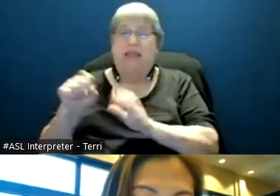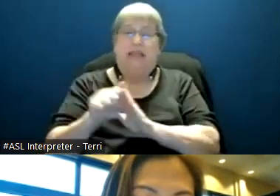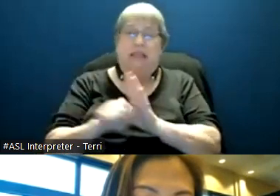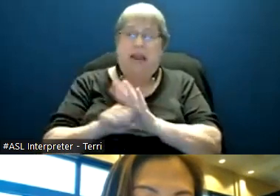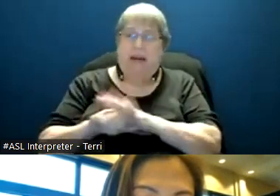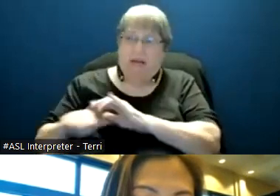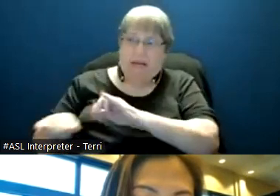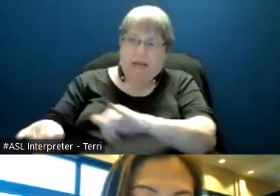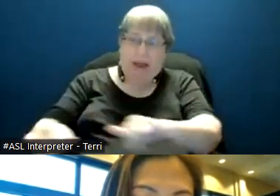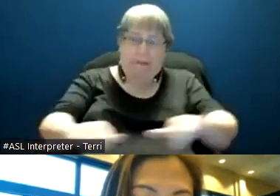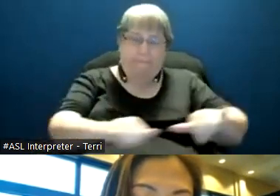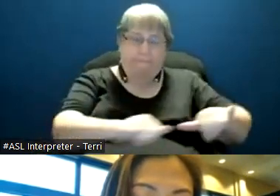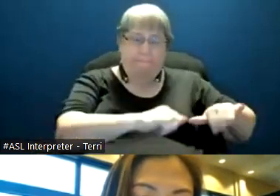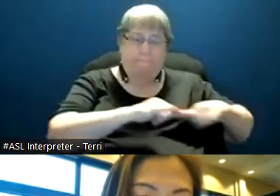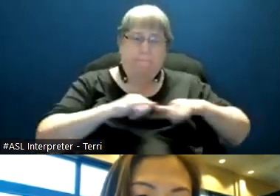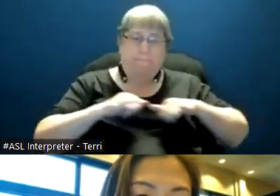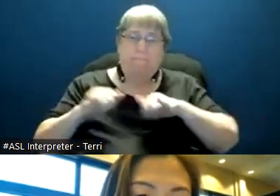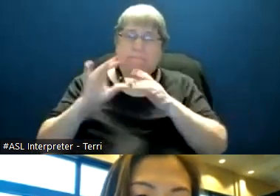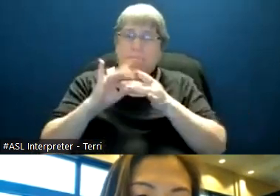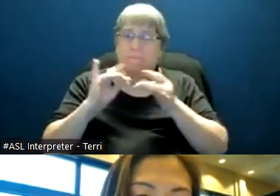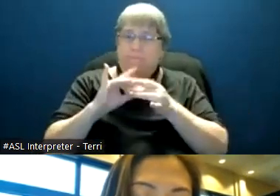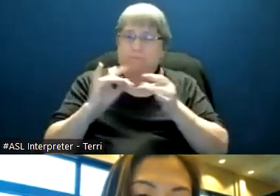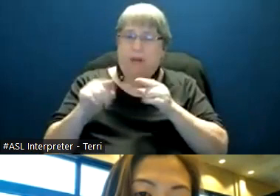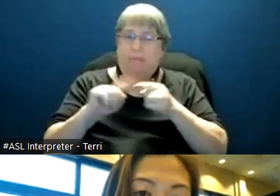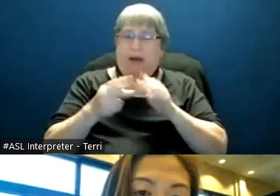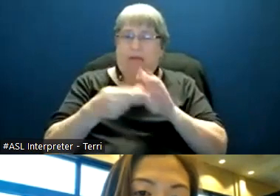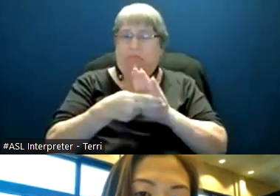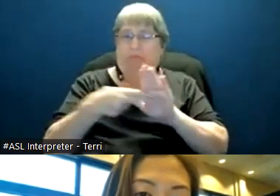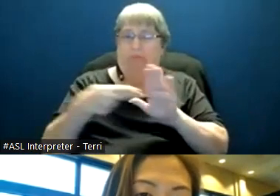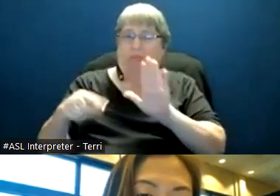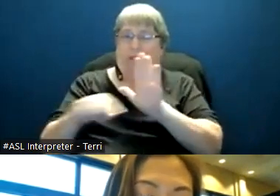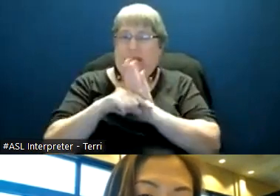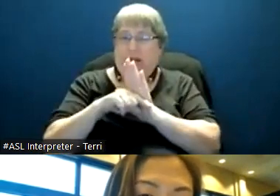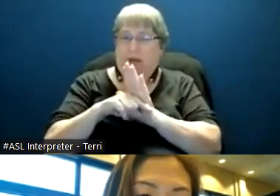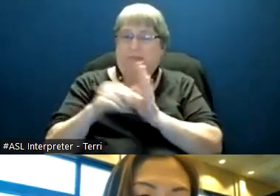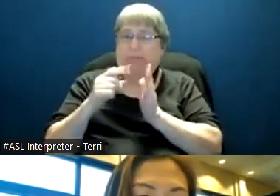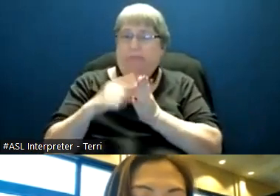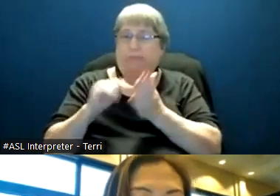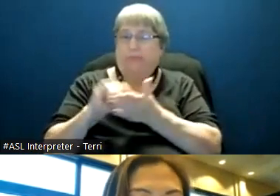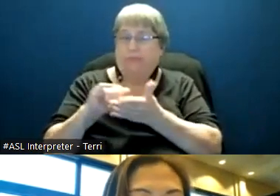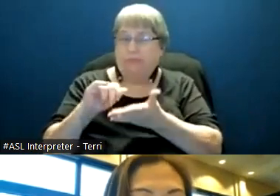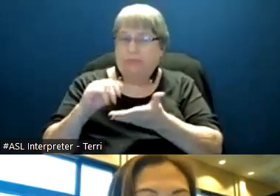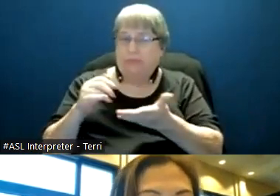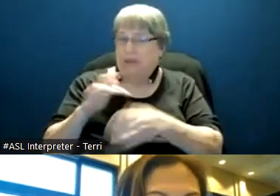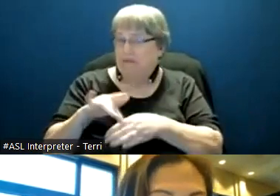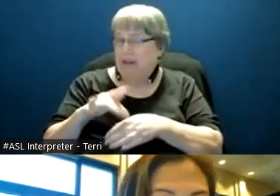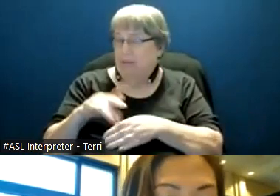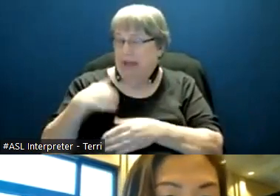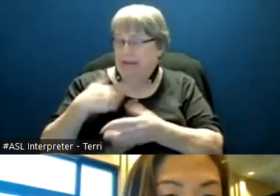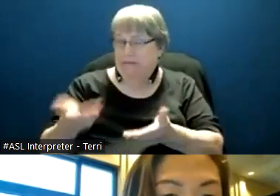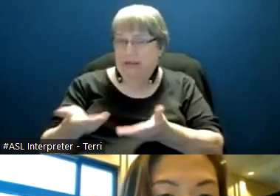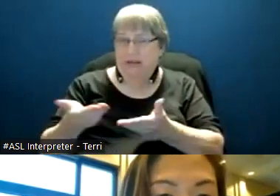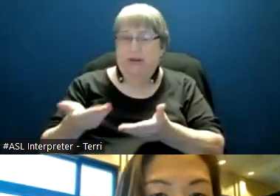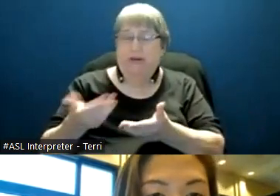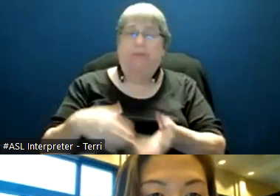messaging about stigma and what is available to Coloradans in the behavioral health sphere. Also increasing